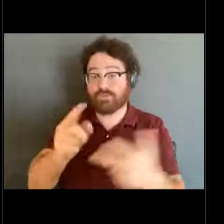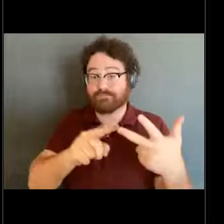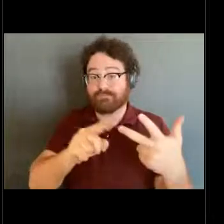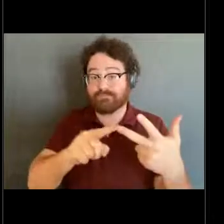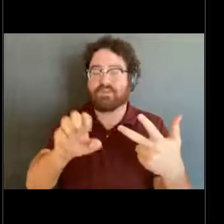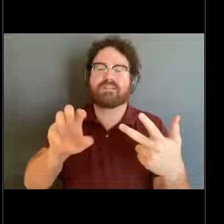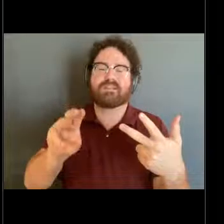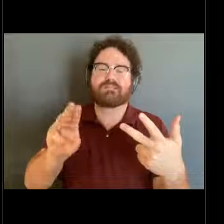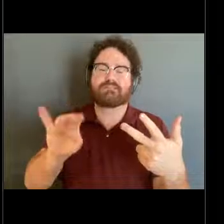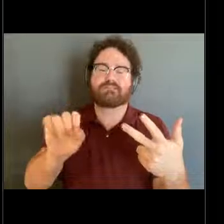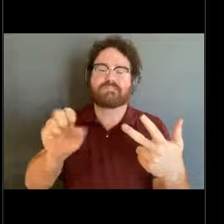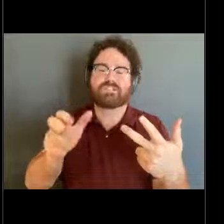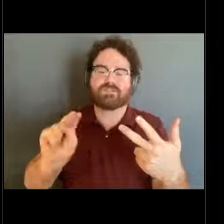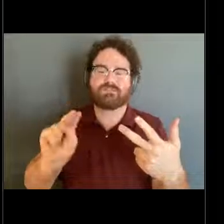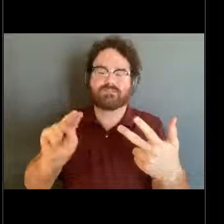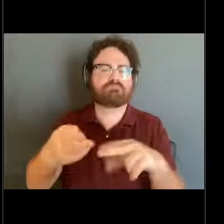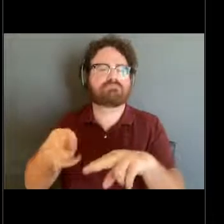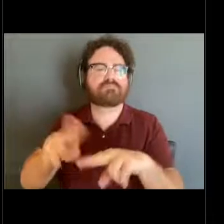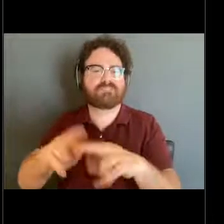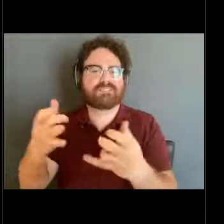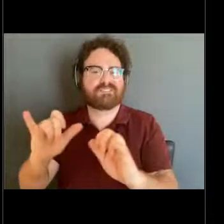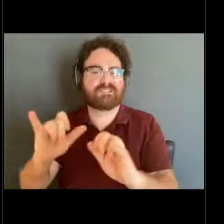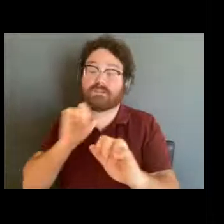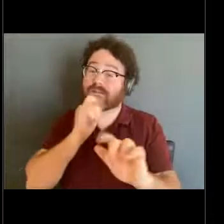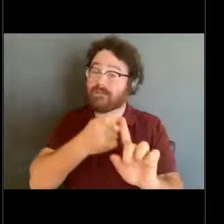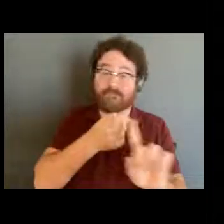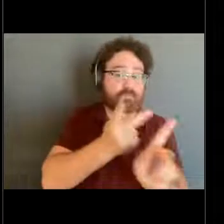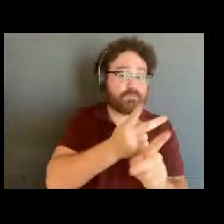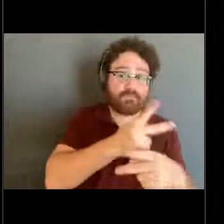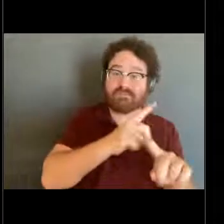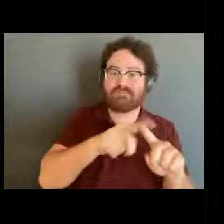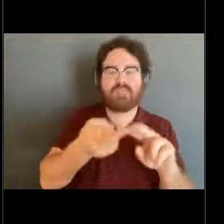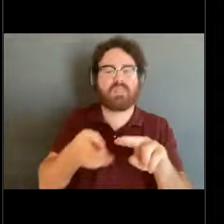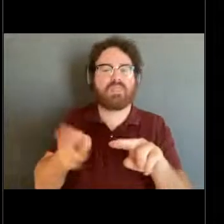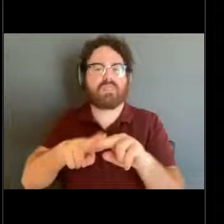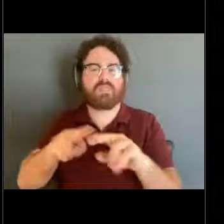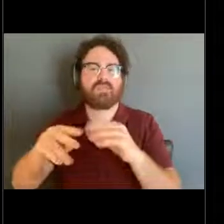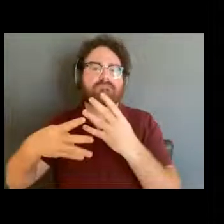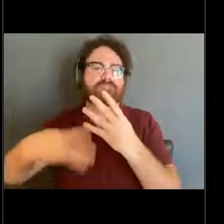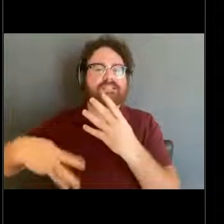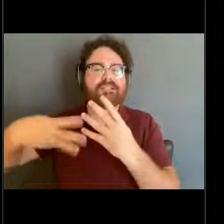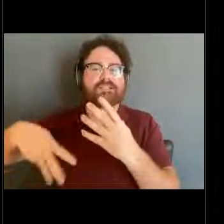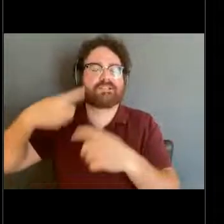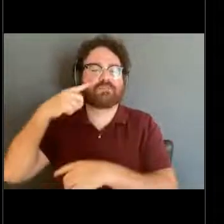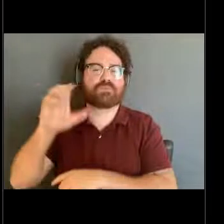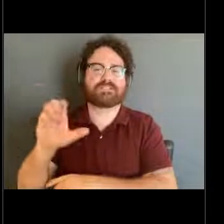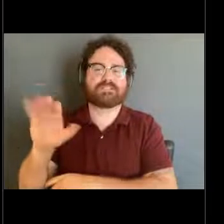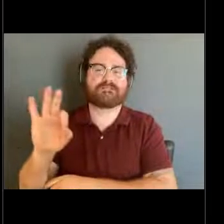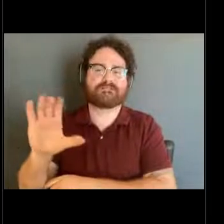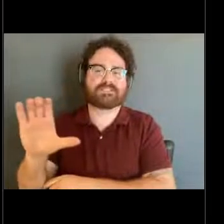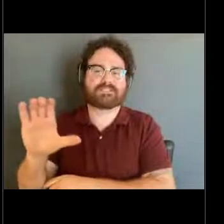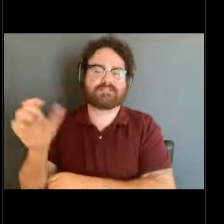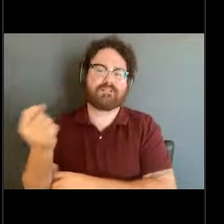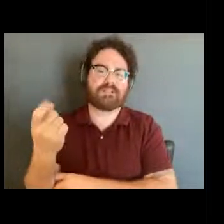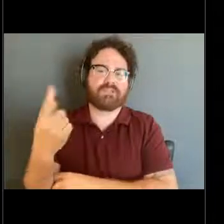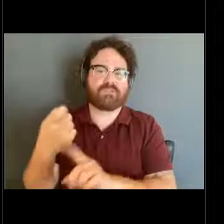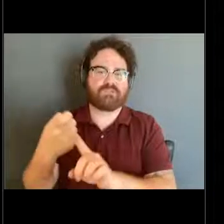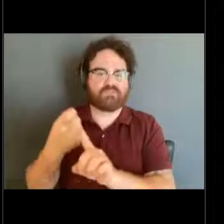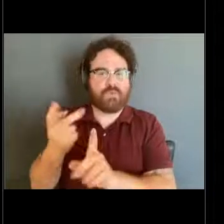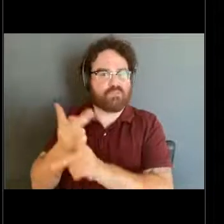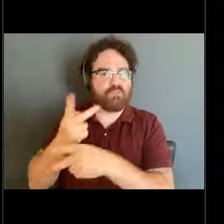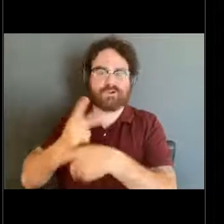but from instead as a result of increased leakage of the CFC11 from existing reservoirs, from production that